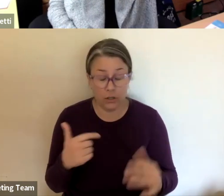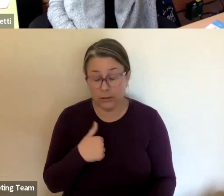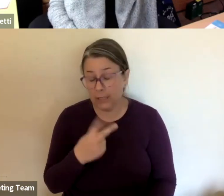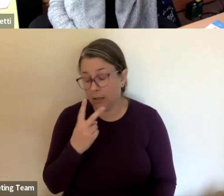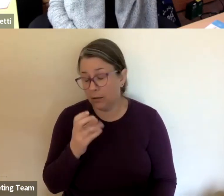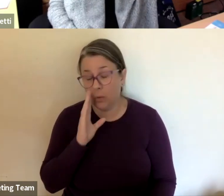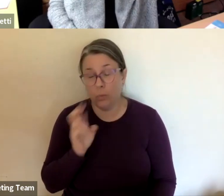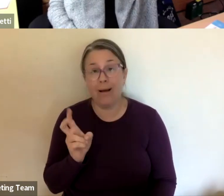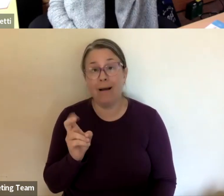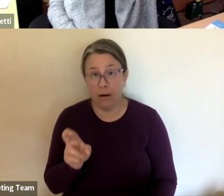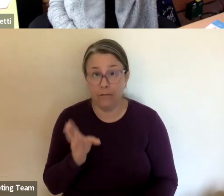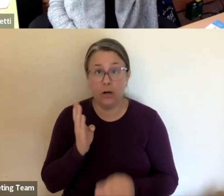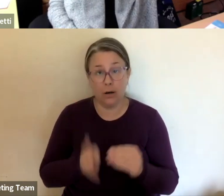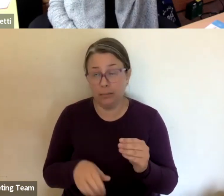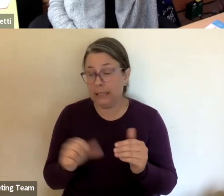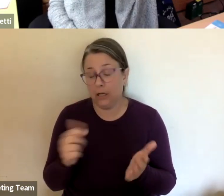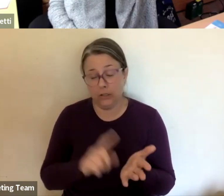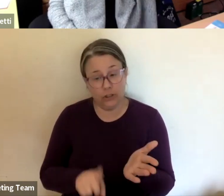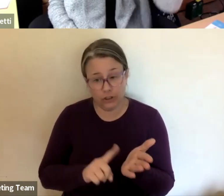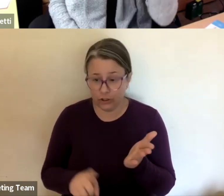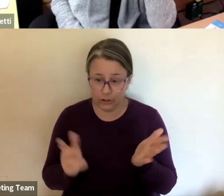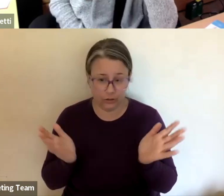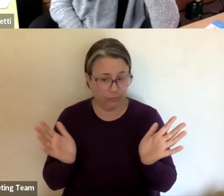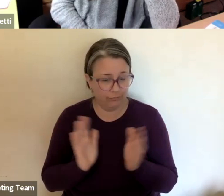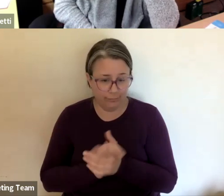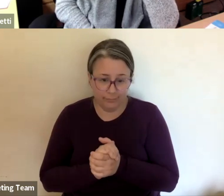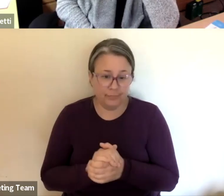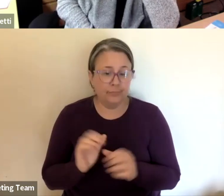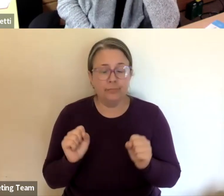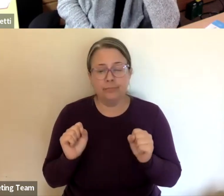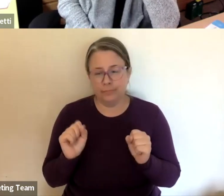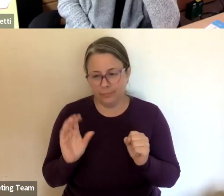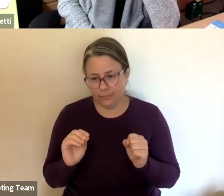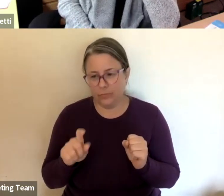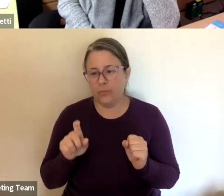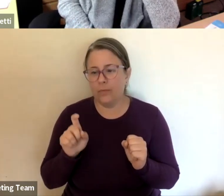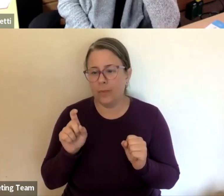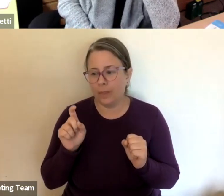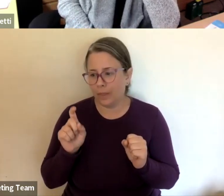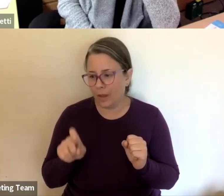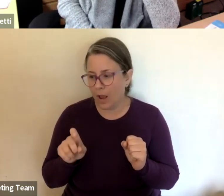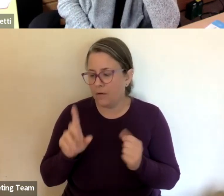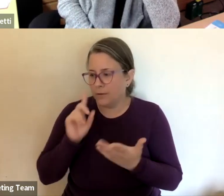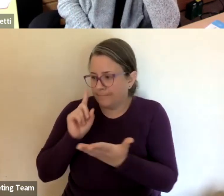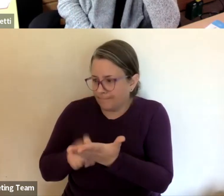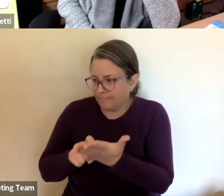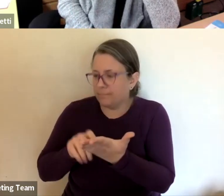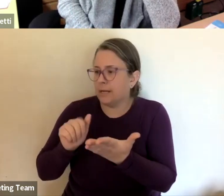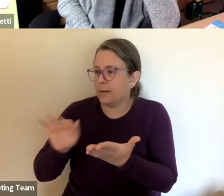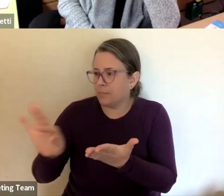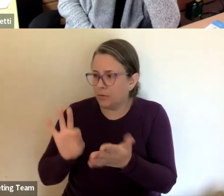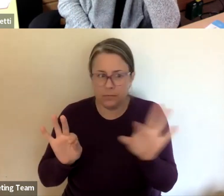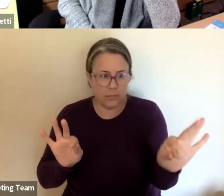about picking pieces that you can address with each study, knowing that not one study can address all of it. But if